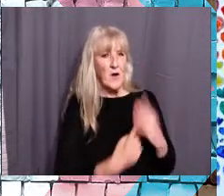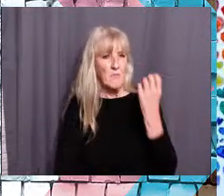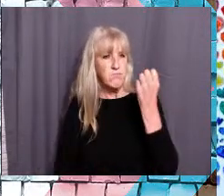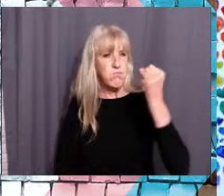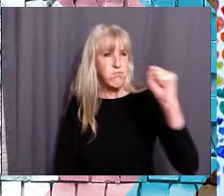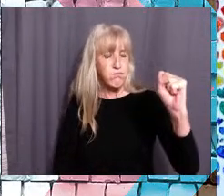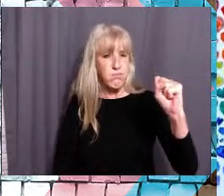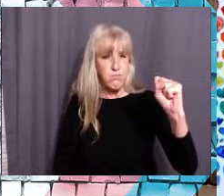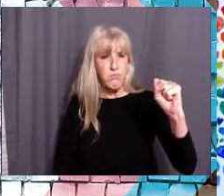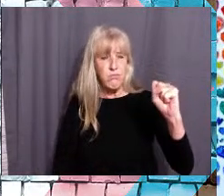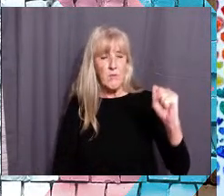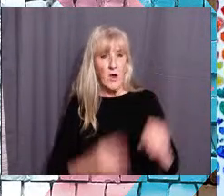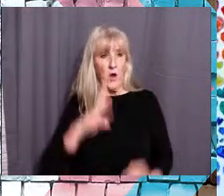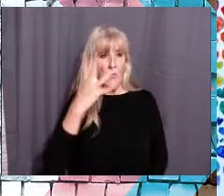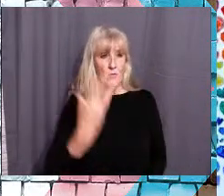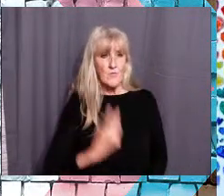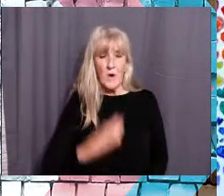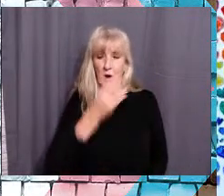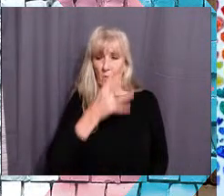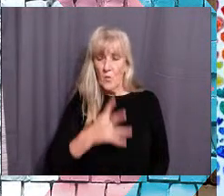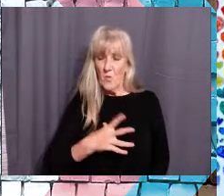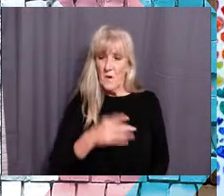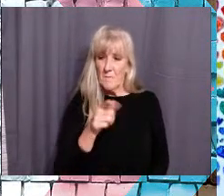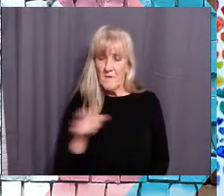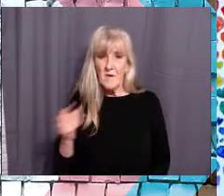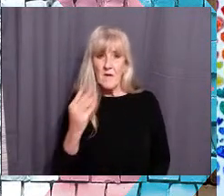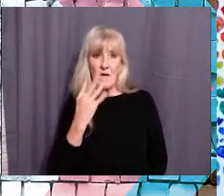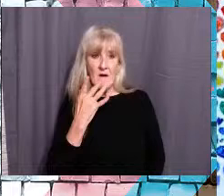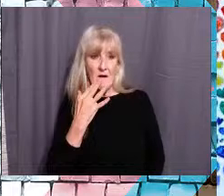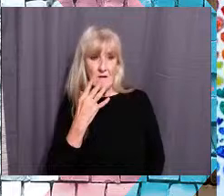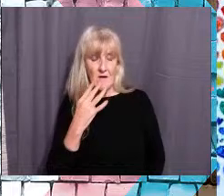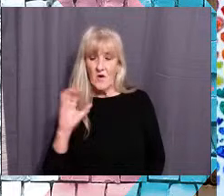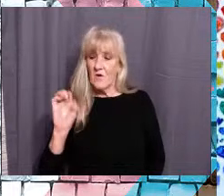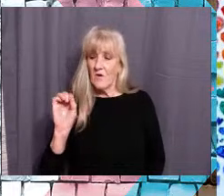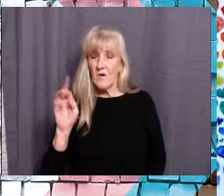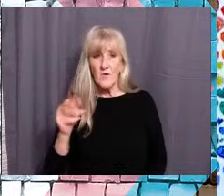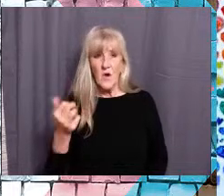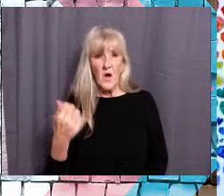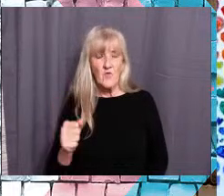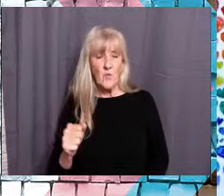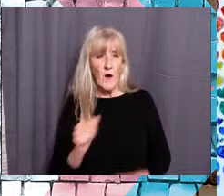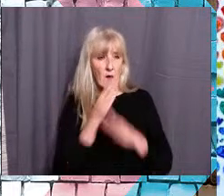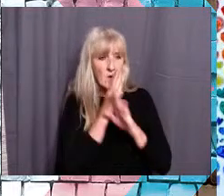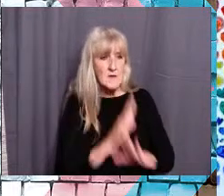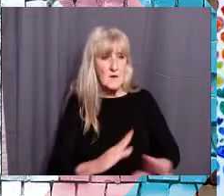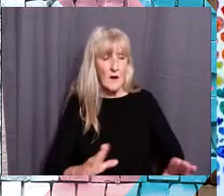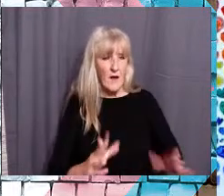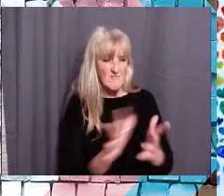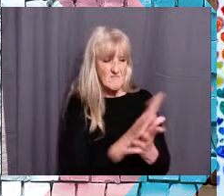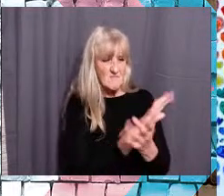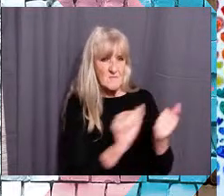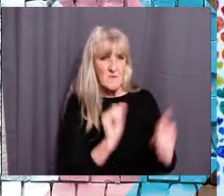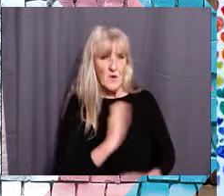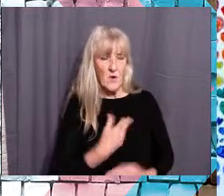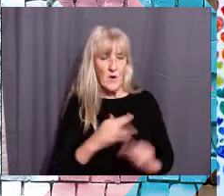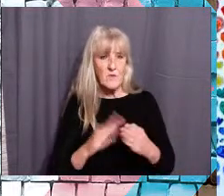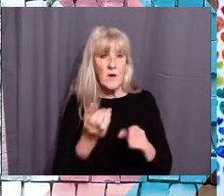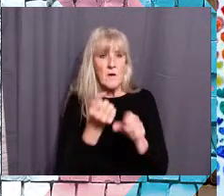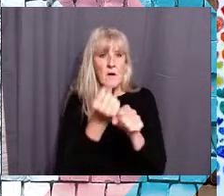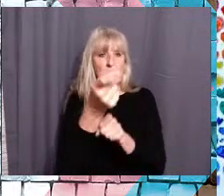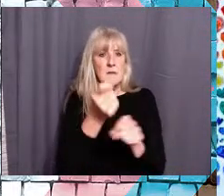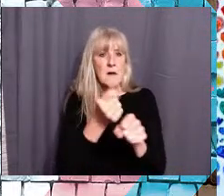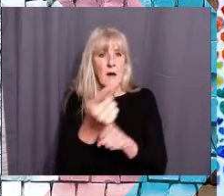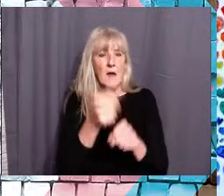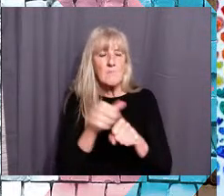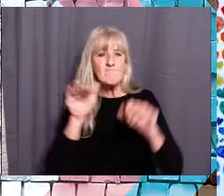against forces who tried to silence and diminish our community. It's our annual reminder that we won't let anyone take our power